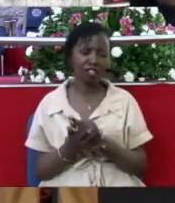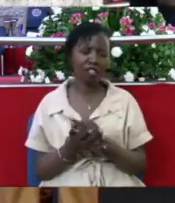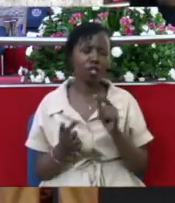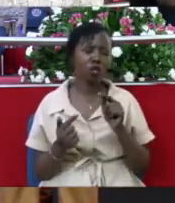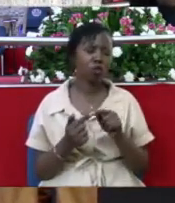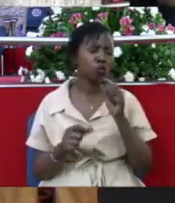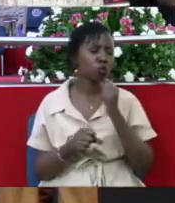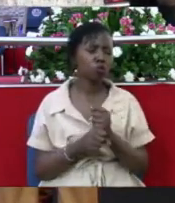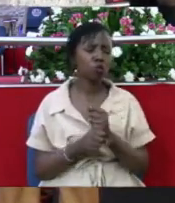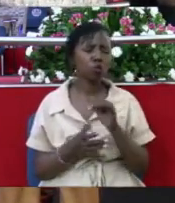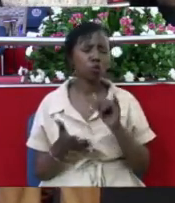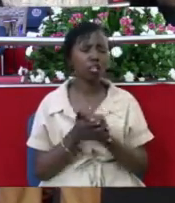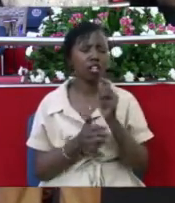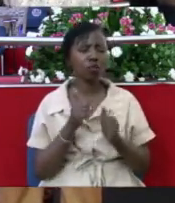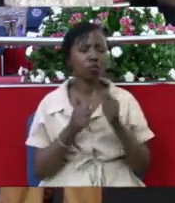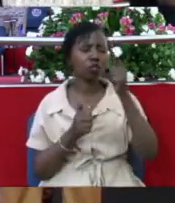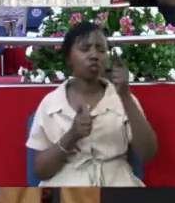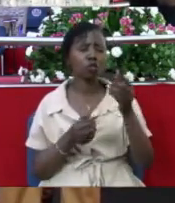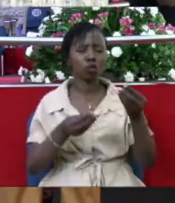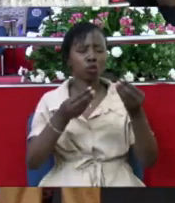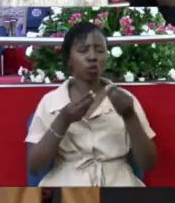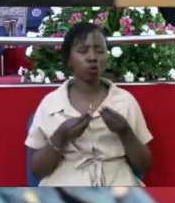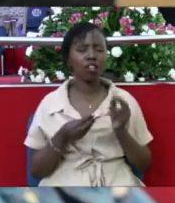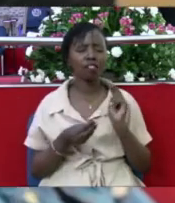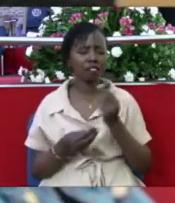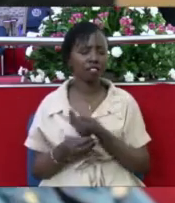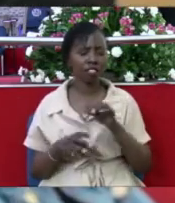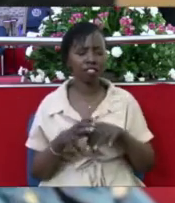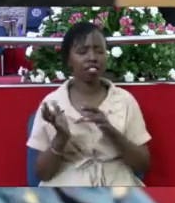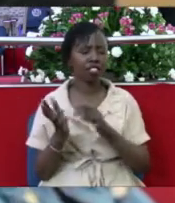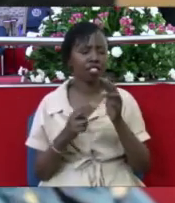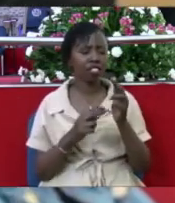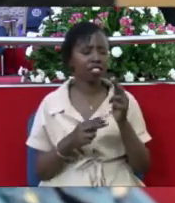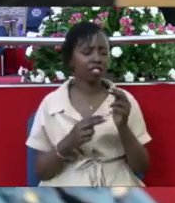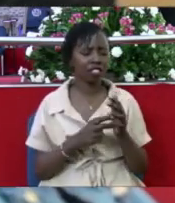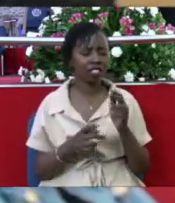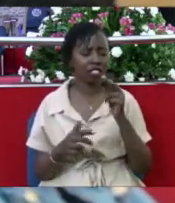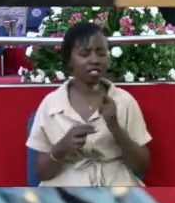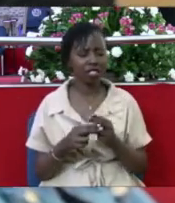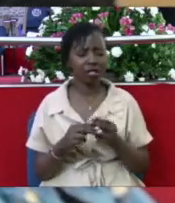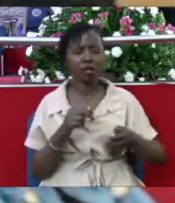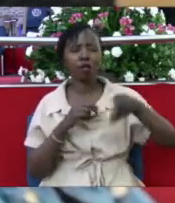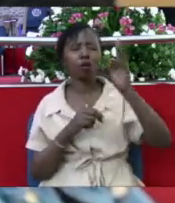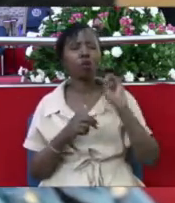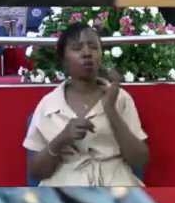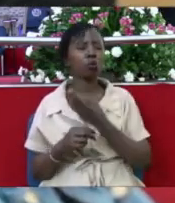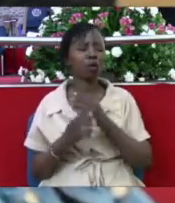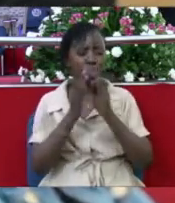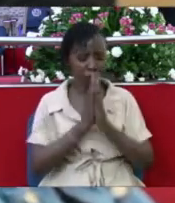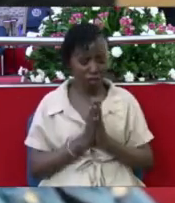called us to kutenda do. Kutenda vile umetuita tufanye. In the name of Jesus Christ. Katika jina la Yesu. God, we pray. Tunaomba Bwana. As we